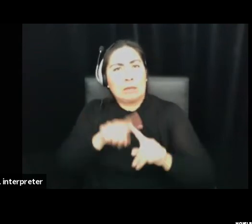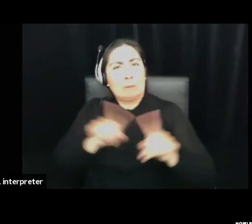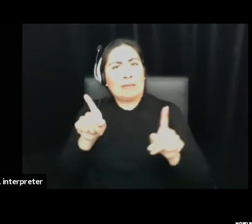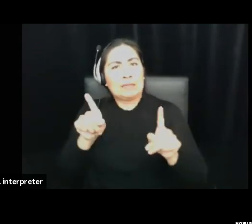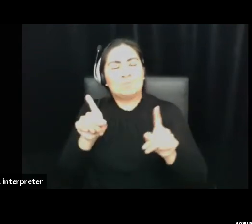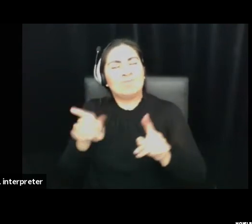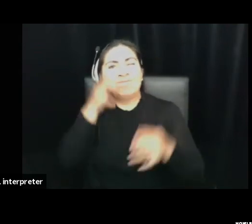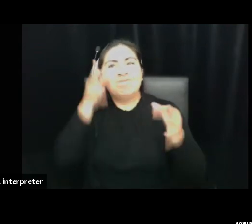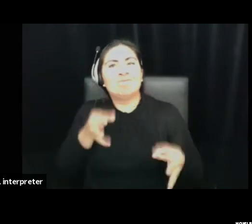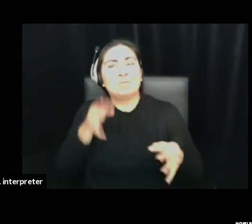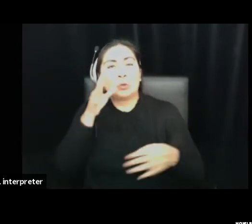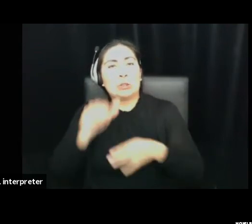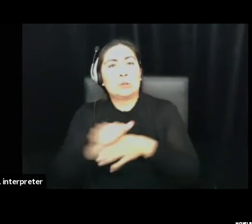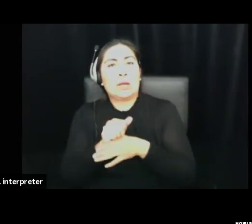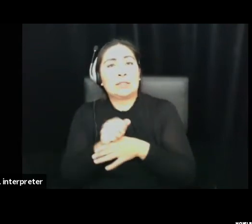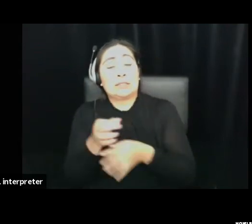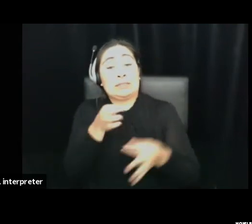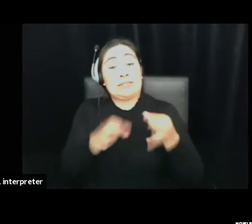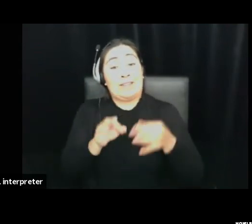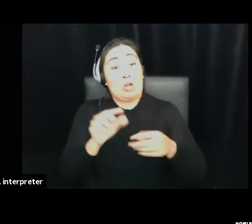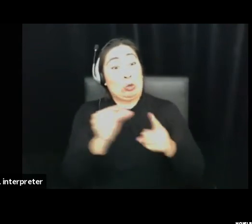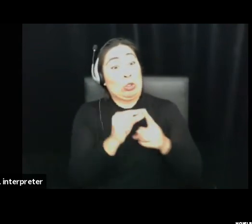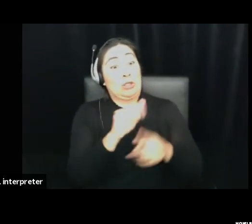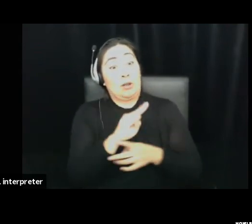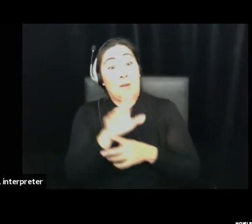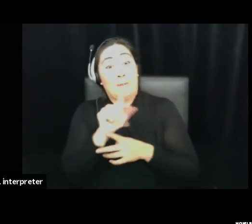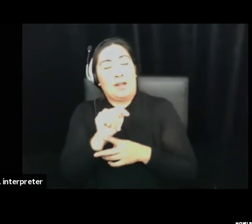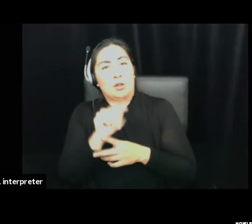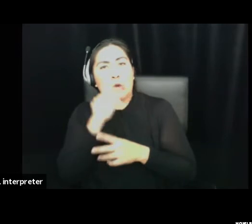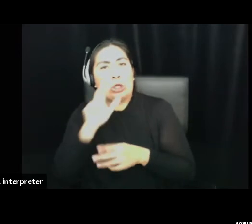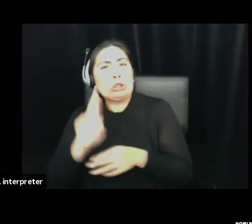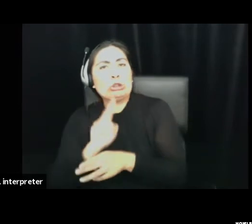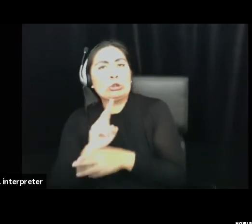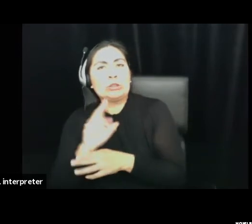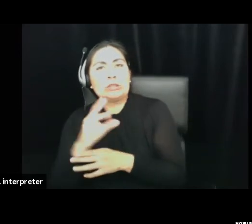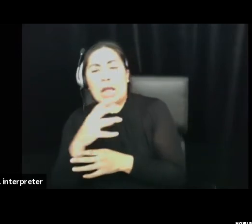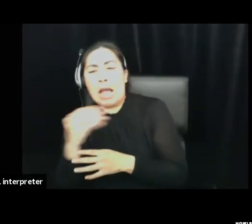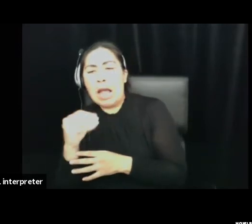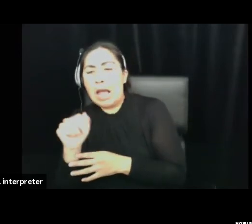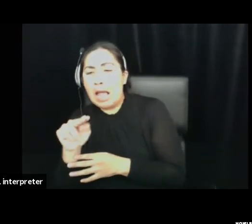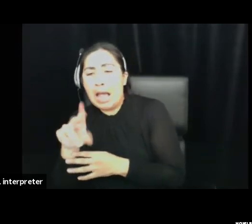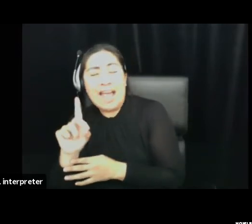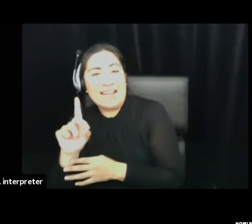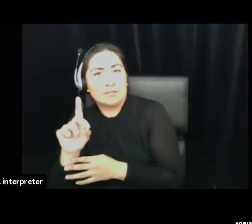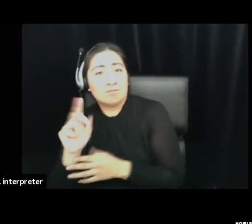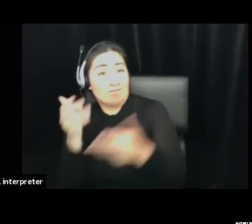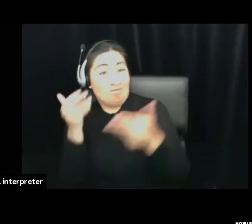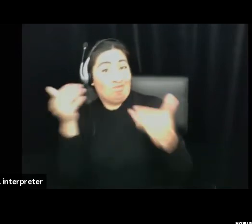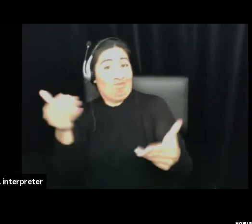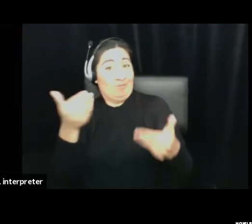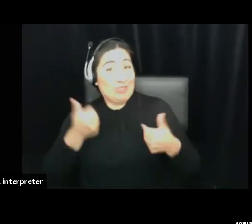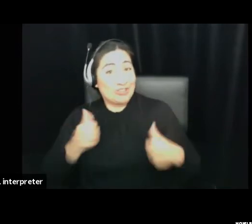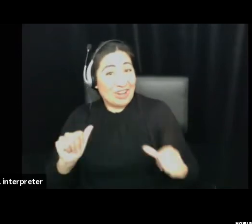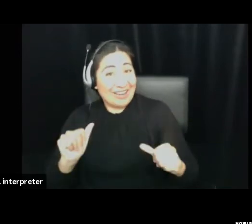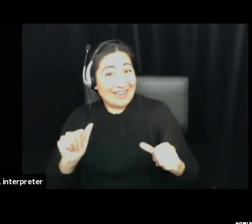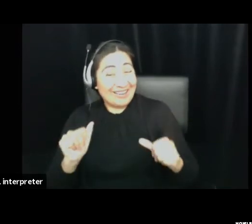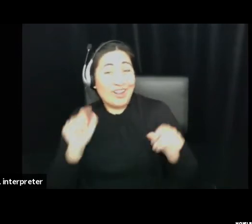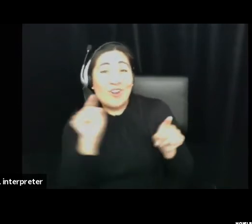the word and instead. Try it. And try